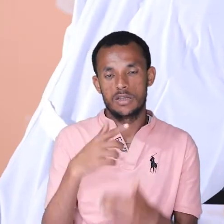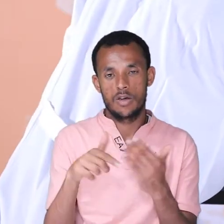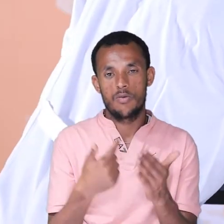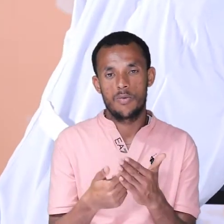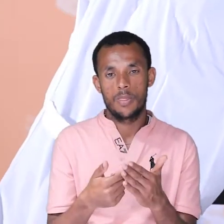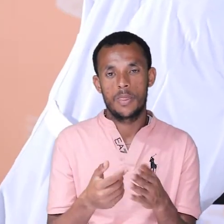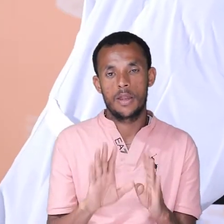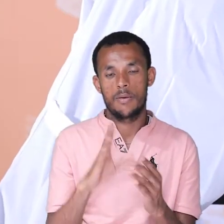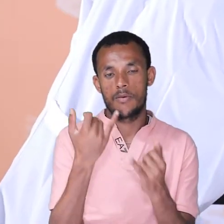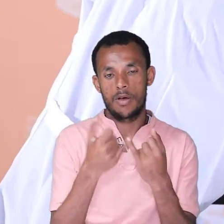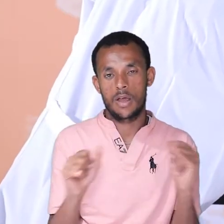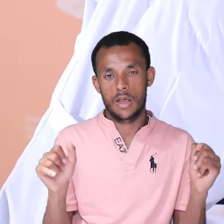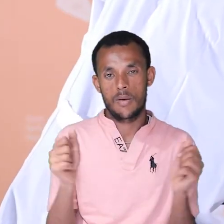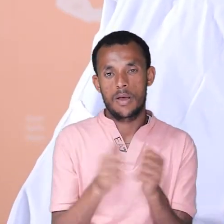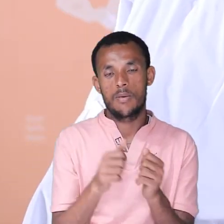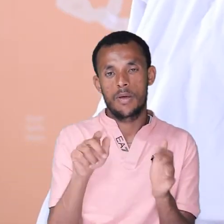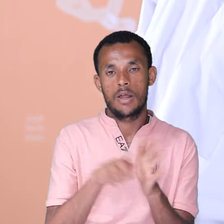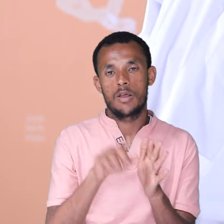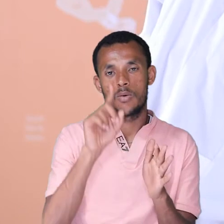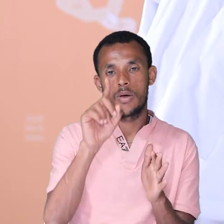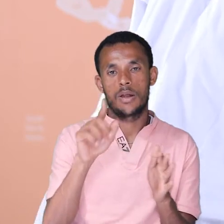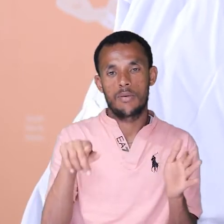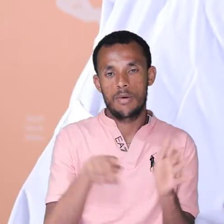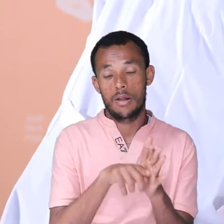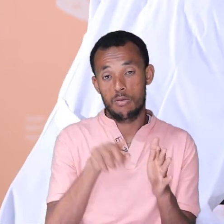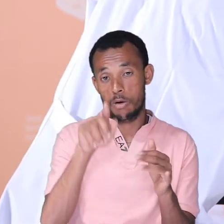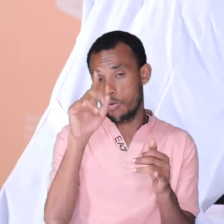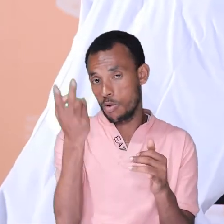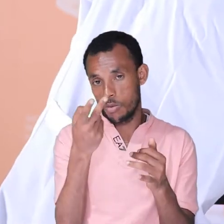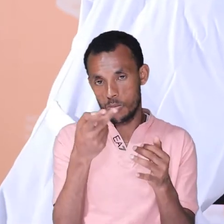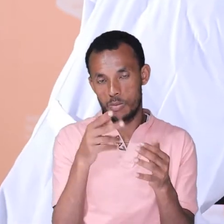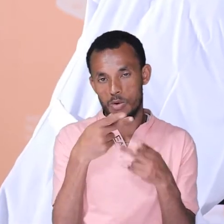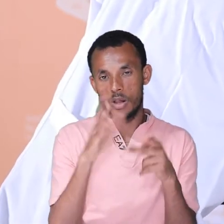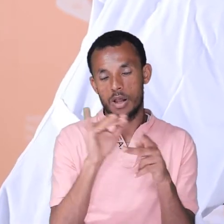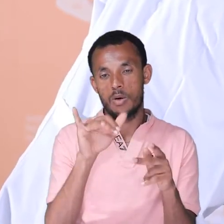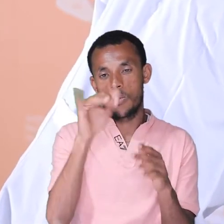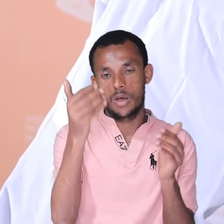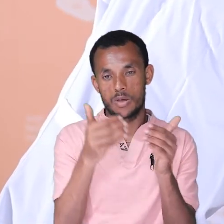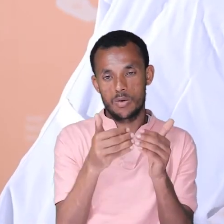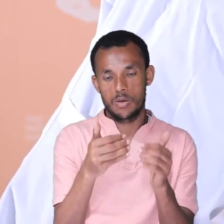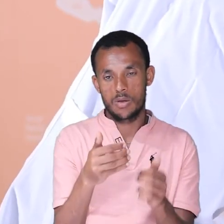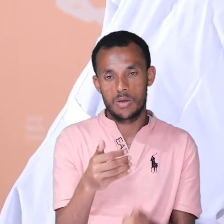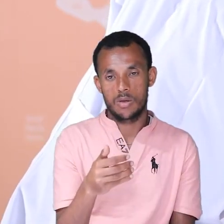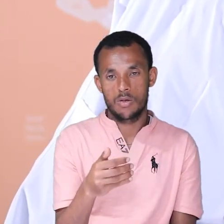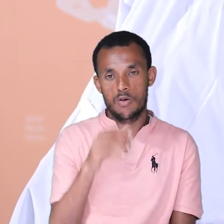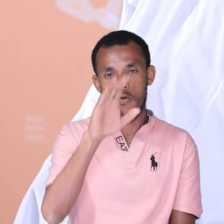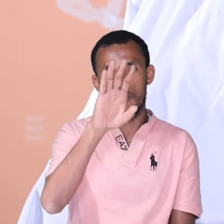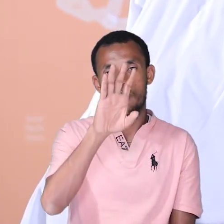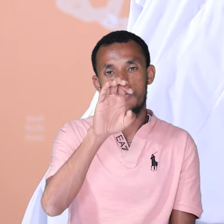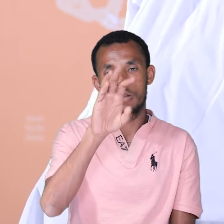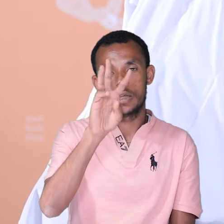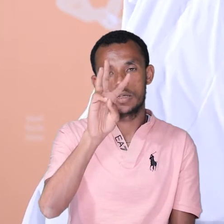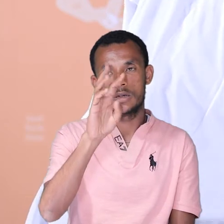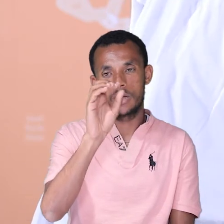Therefore, let me divide by minus 1. Let me divide by minus 1. Therefore, y is equal to